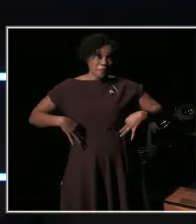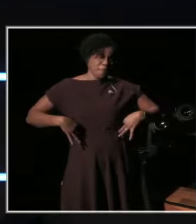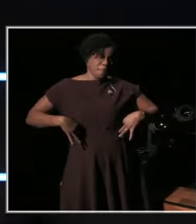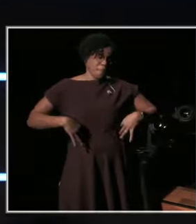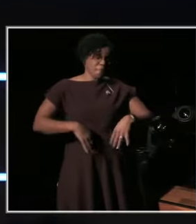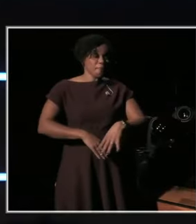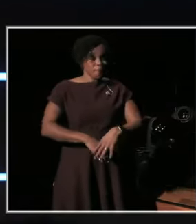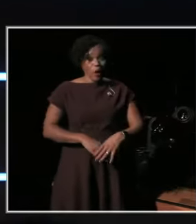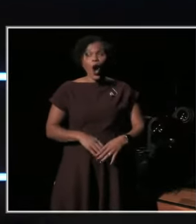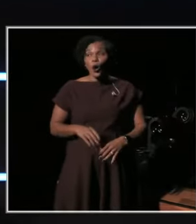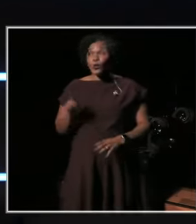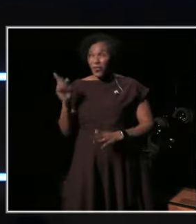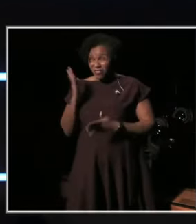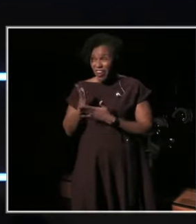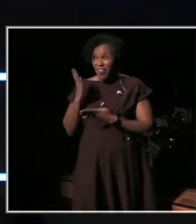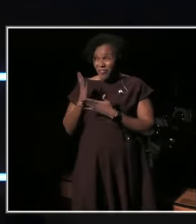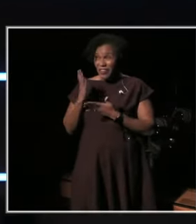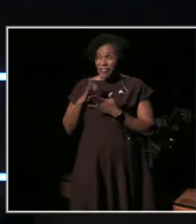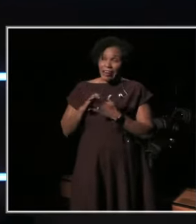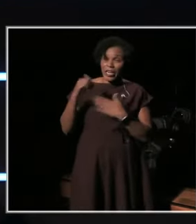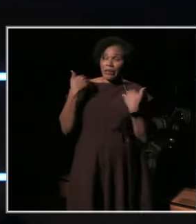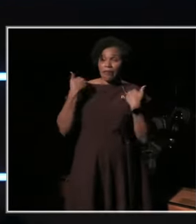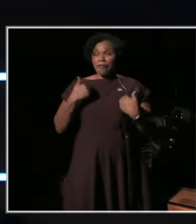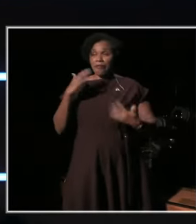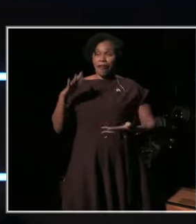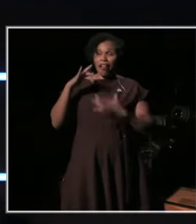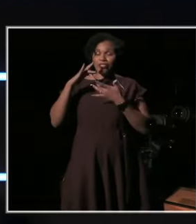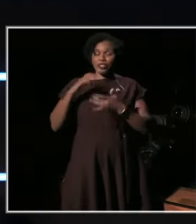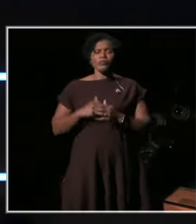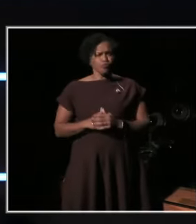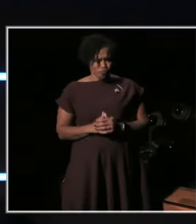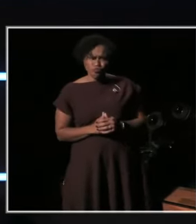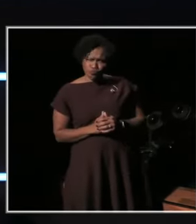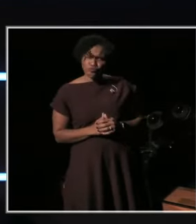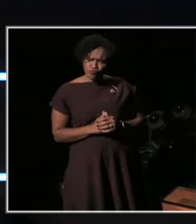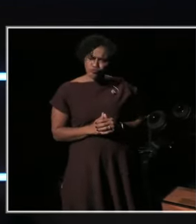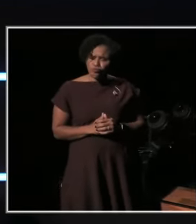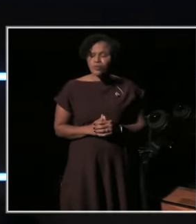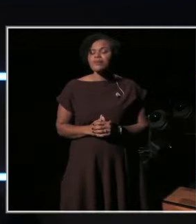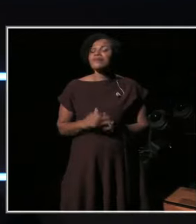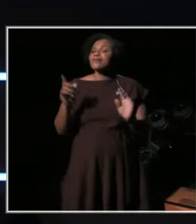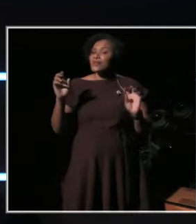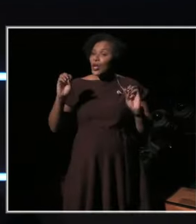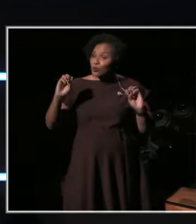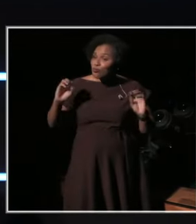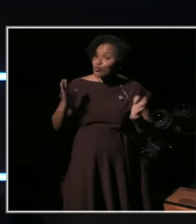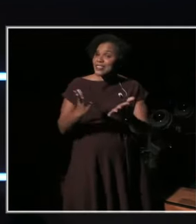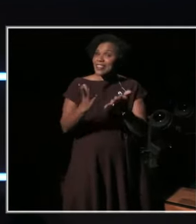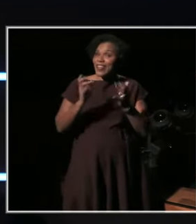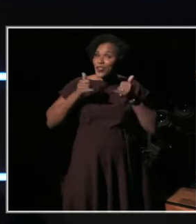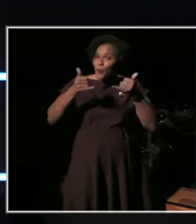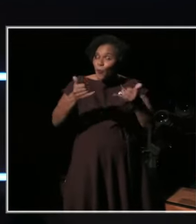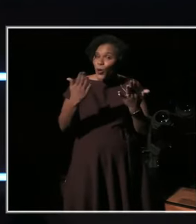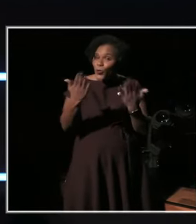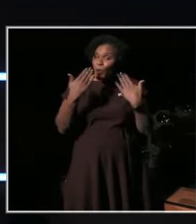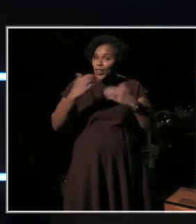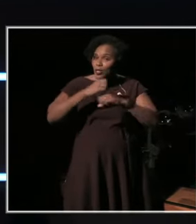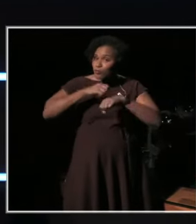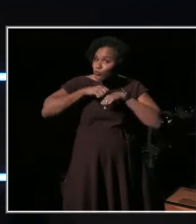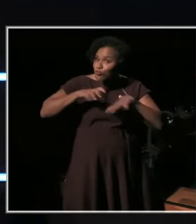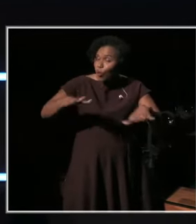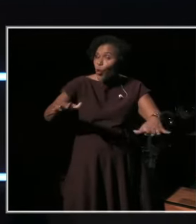Okay, so very cultured. Yeah. So to present it, please welcome to the stage broadcaster